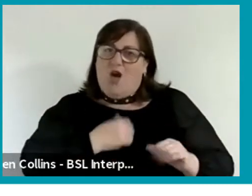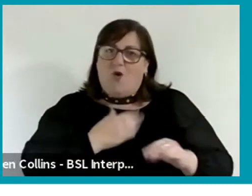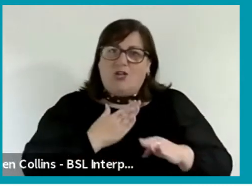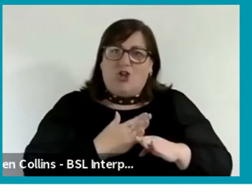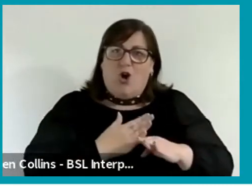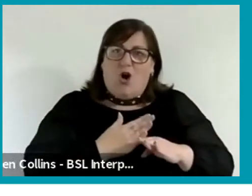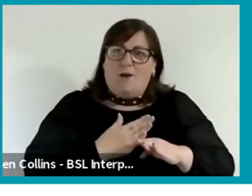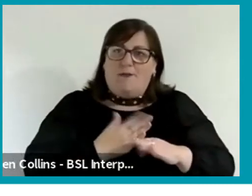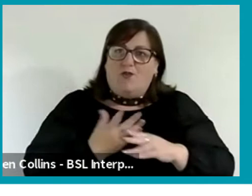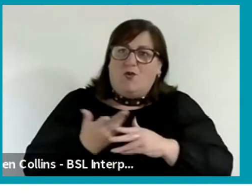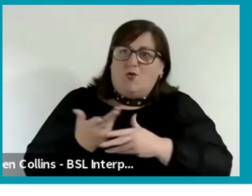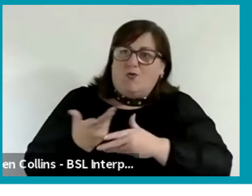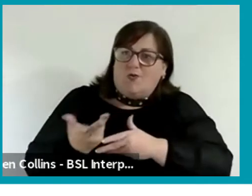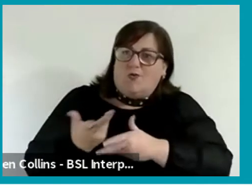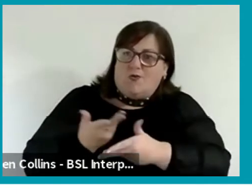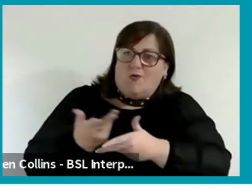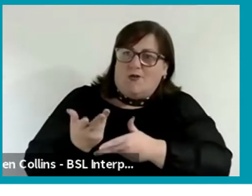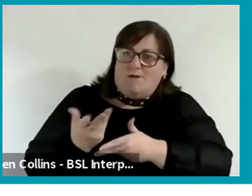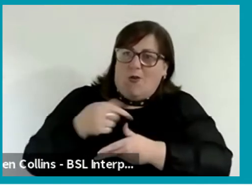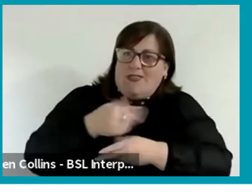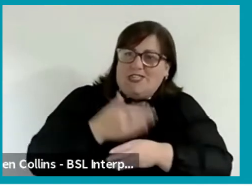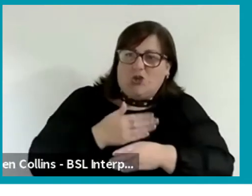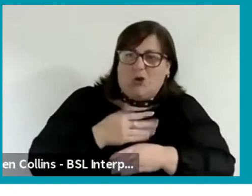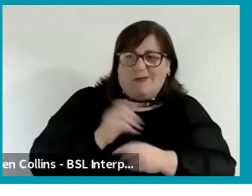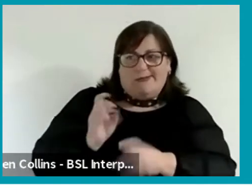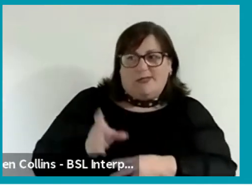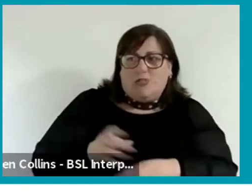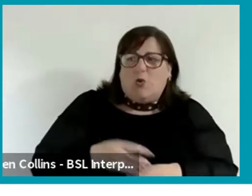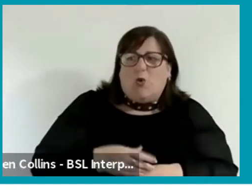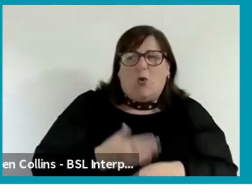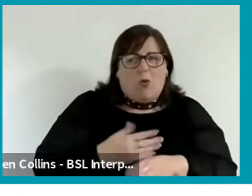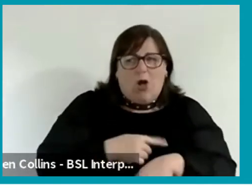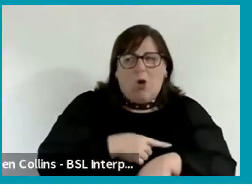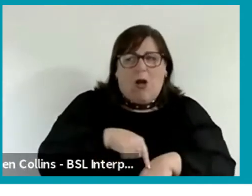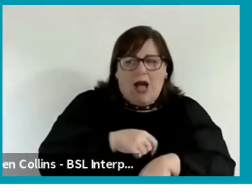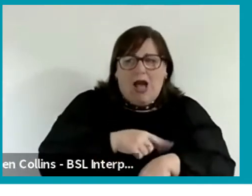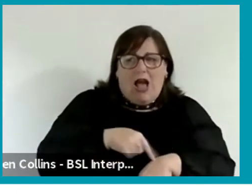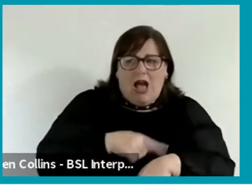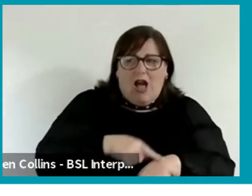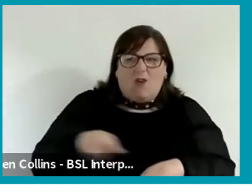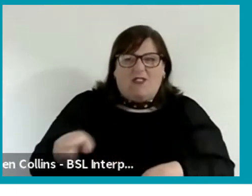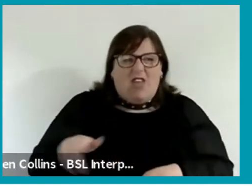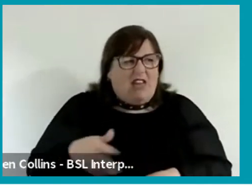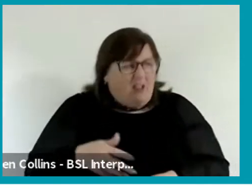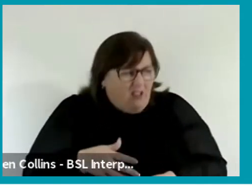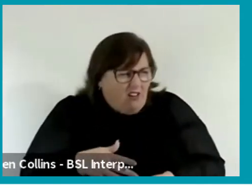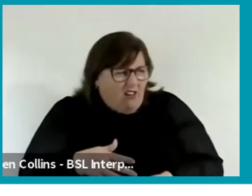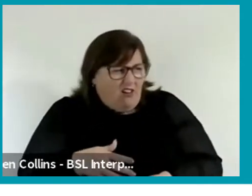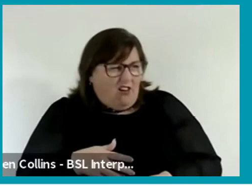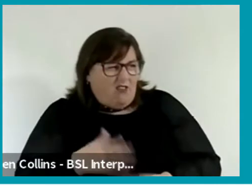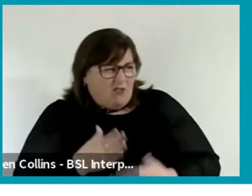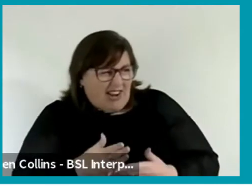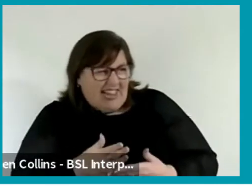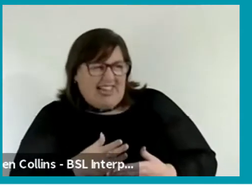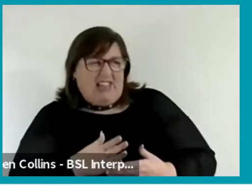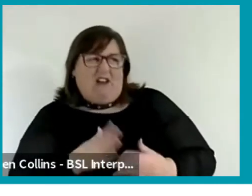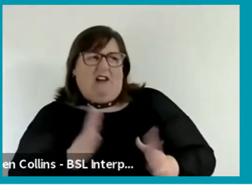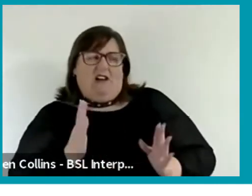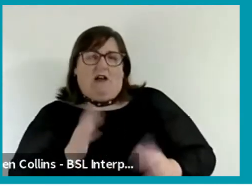a lot of people as long hours, and they go, oh my gosh, I don't like long hours. I'm like, yeah. Trust me, I've done 17 years and it's flown